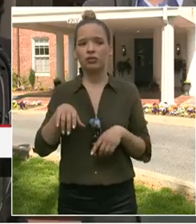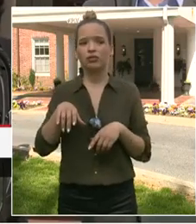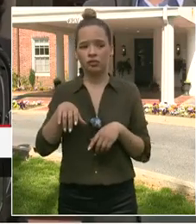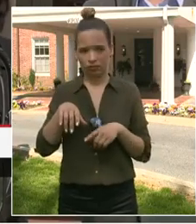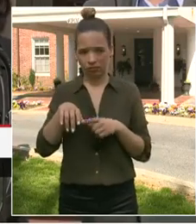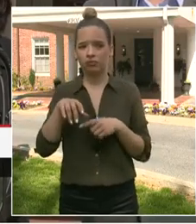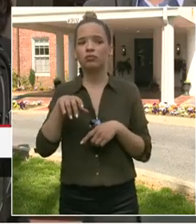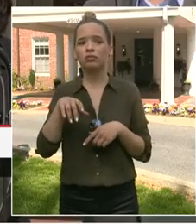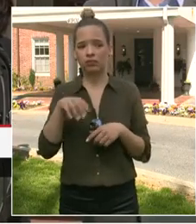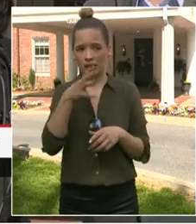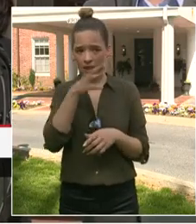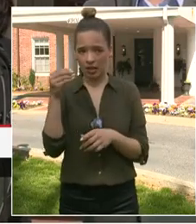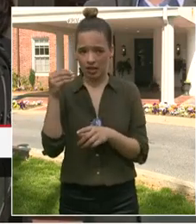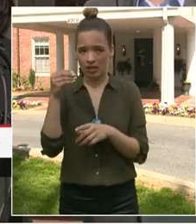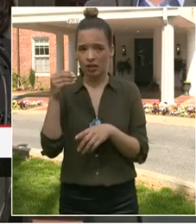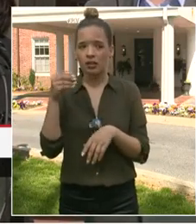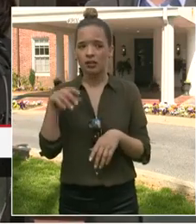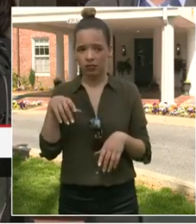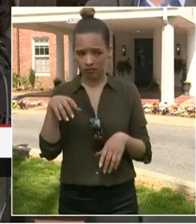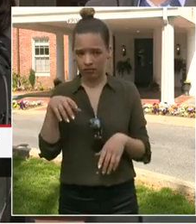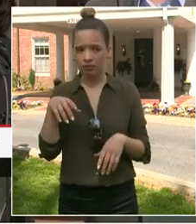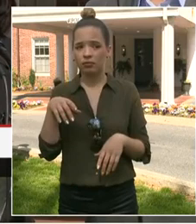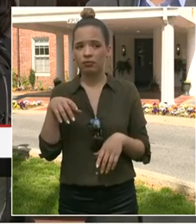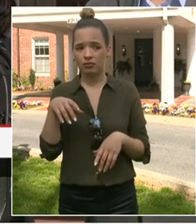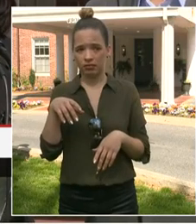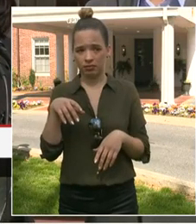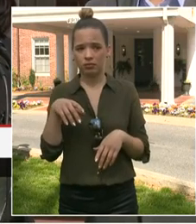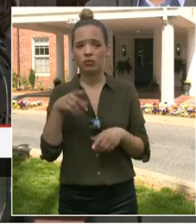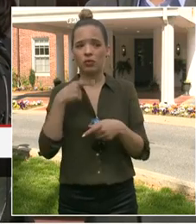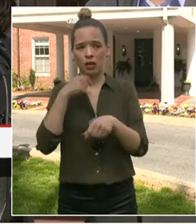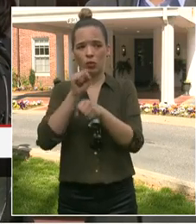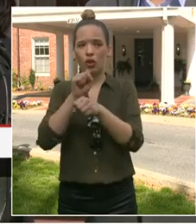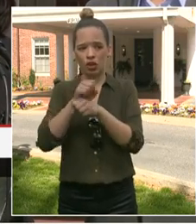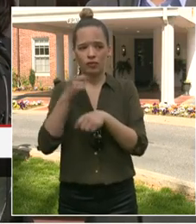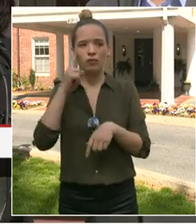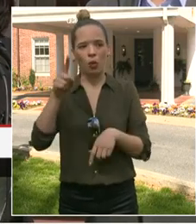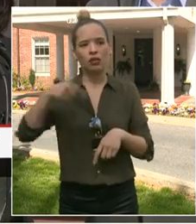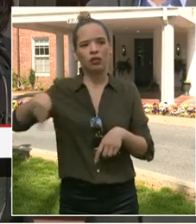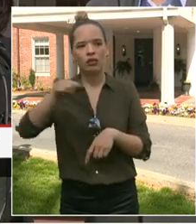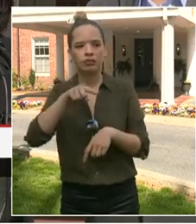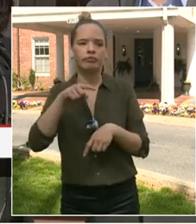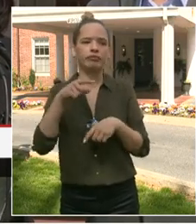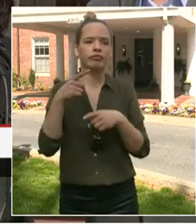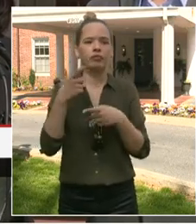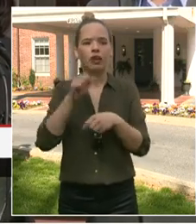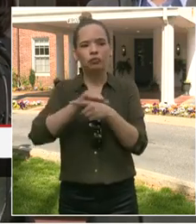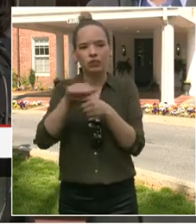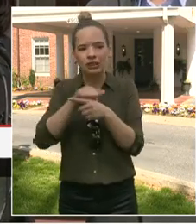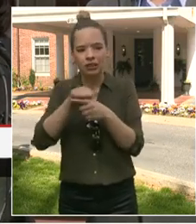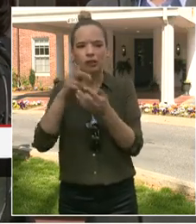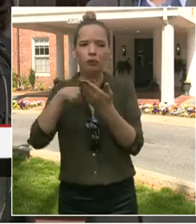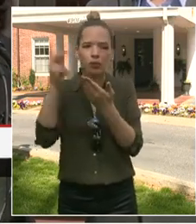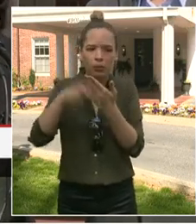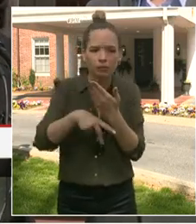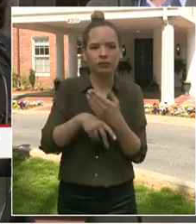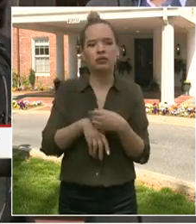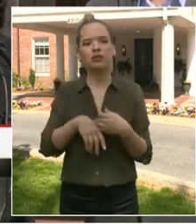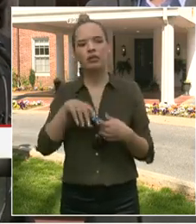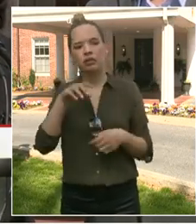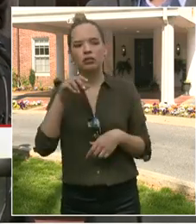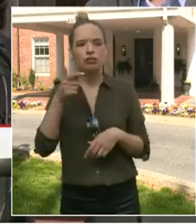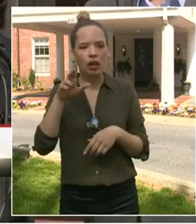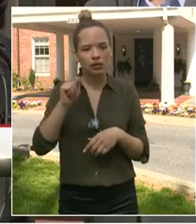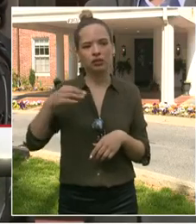Training, and Out-of-School Youth, for working with us on the apprenticeship program and the grant funding application. So with that, I want to